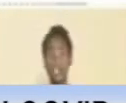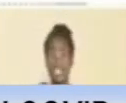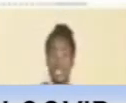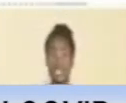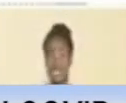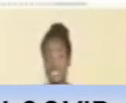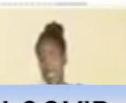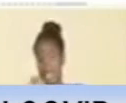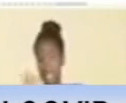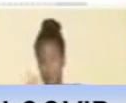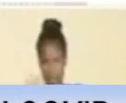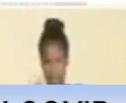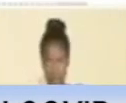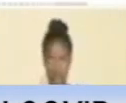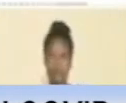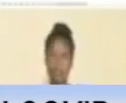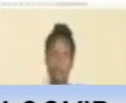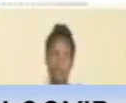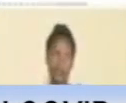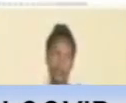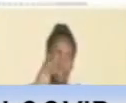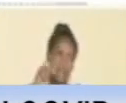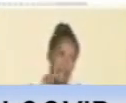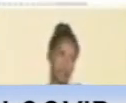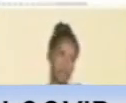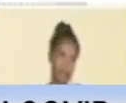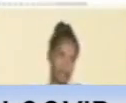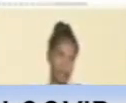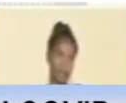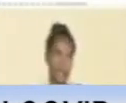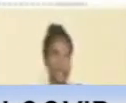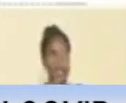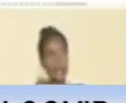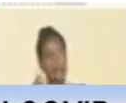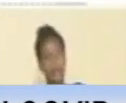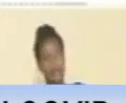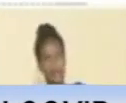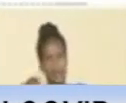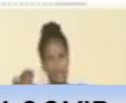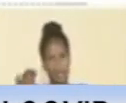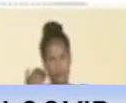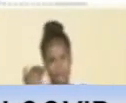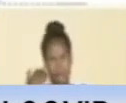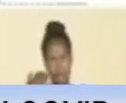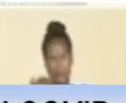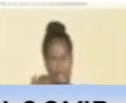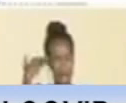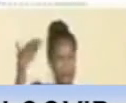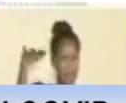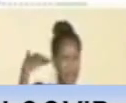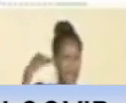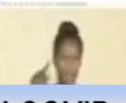the past 6 months. Mm-hmm. It's like we were programmed to behave in a specific manner, in